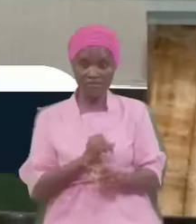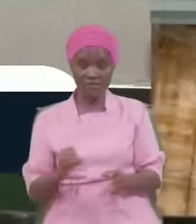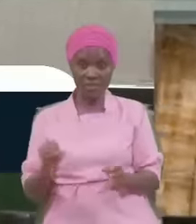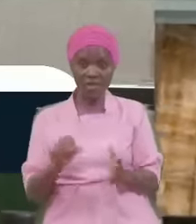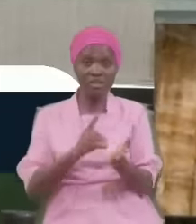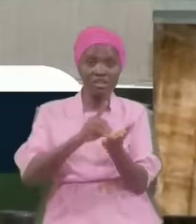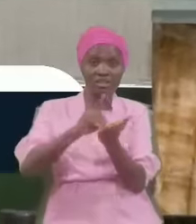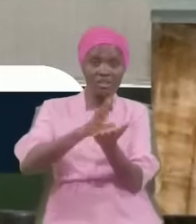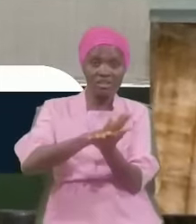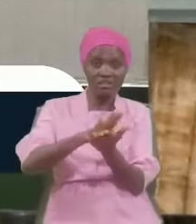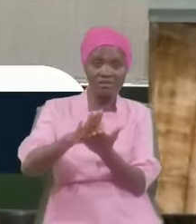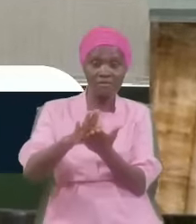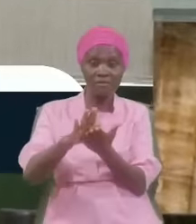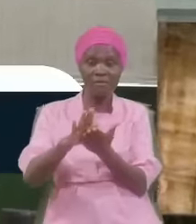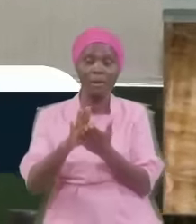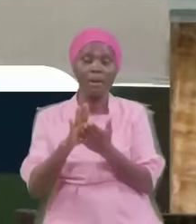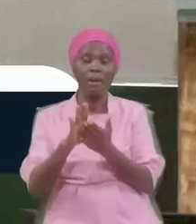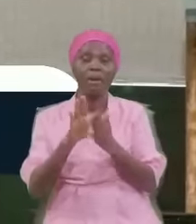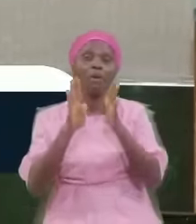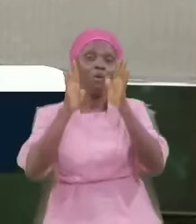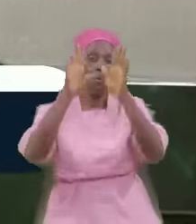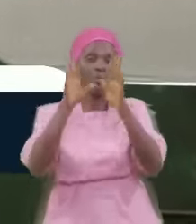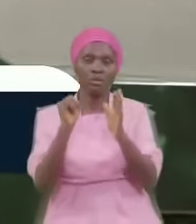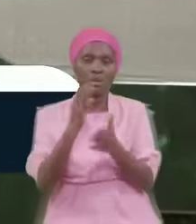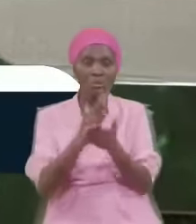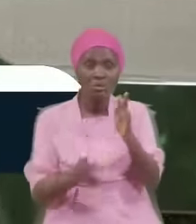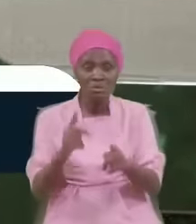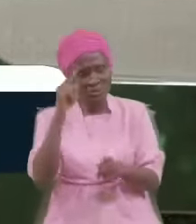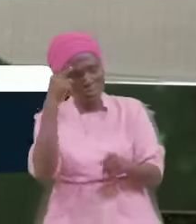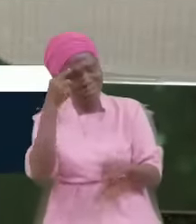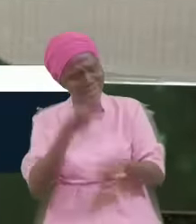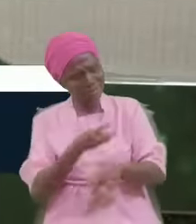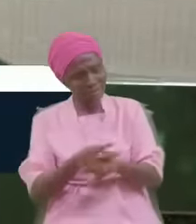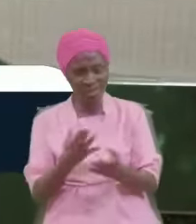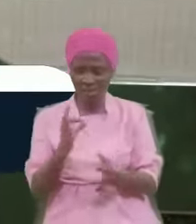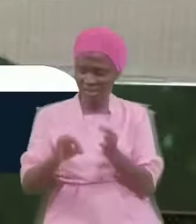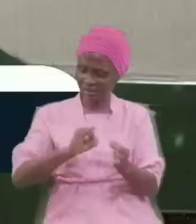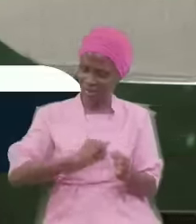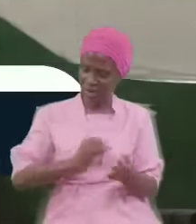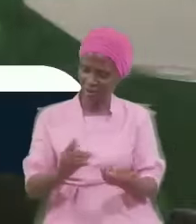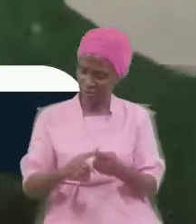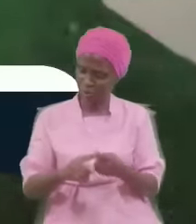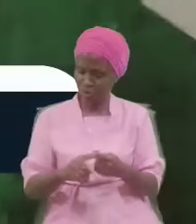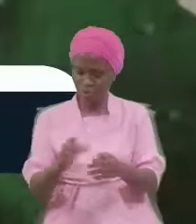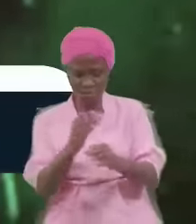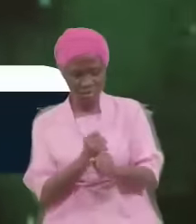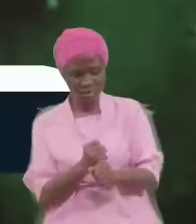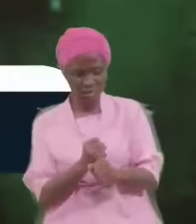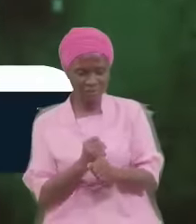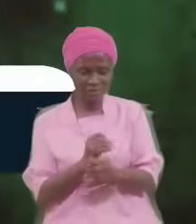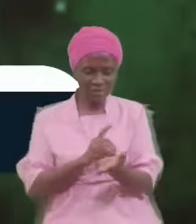it's hard, it's difficult. If I'm going to receive supernatural wonders, no.